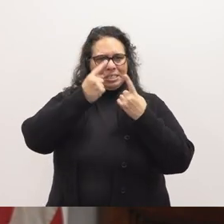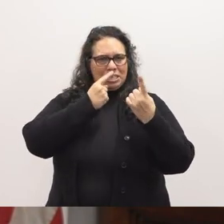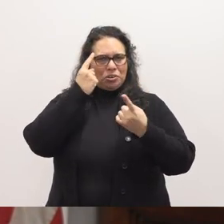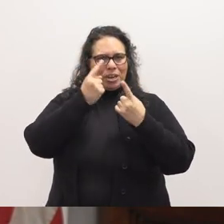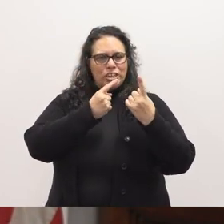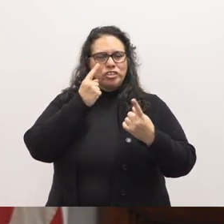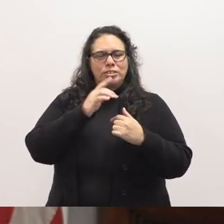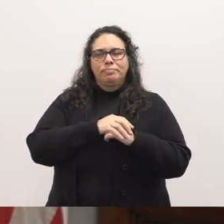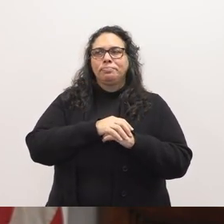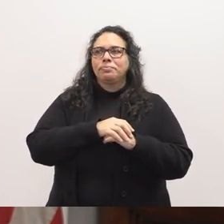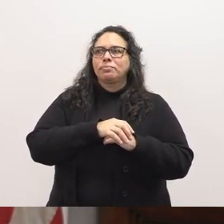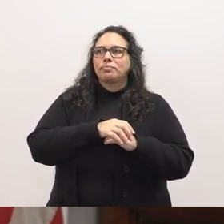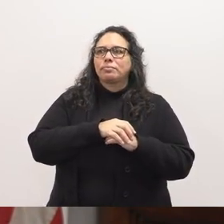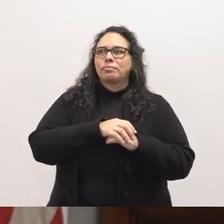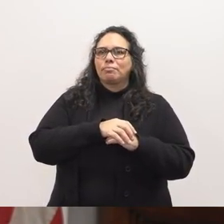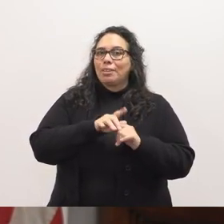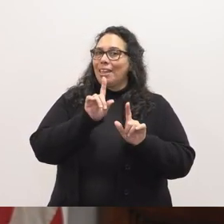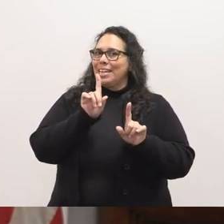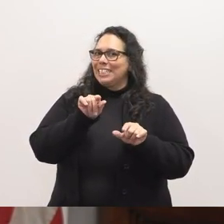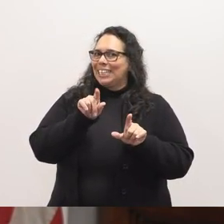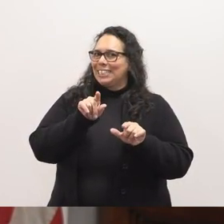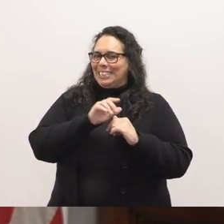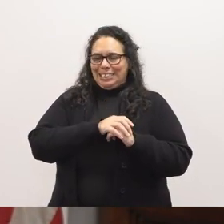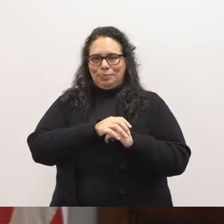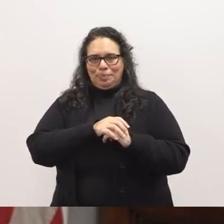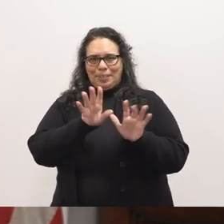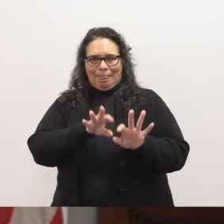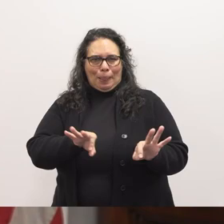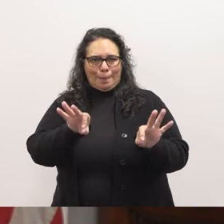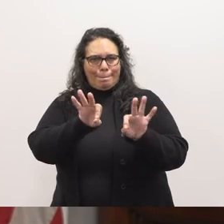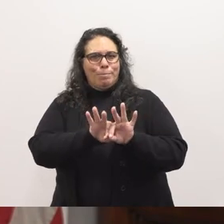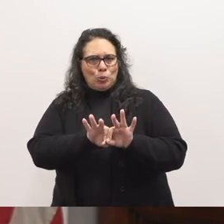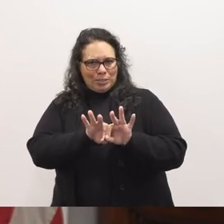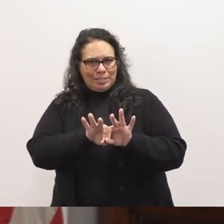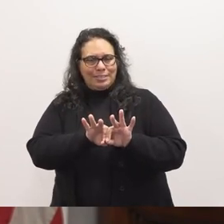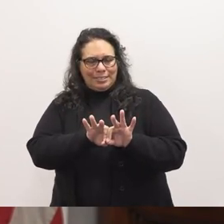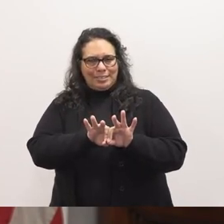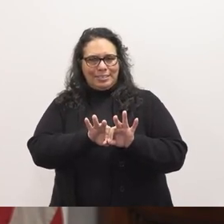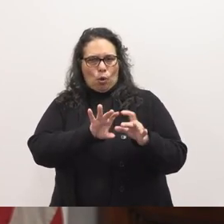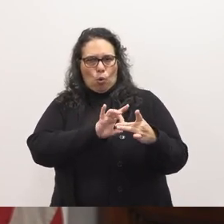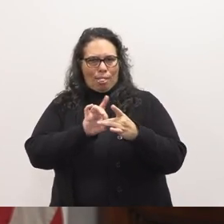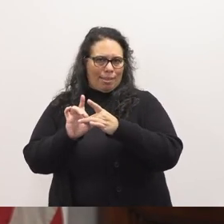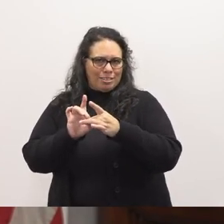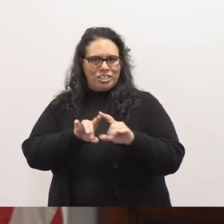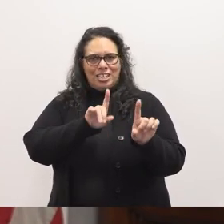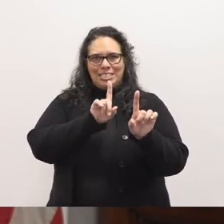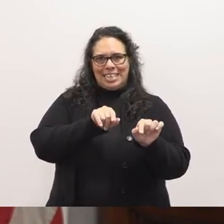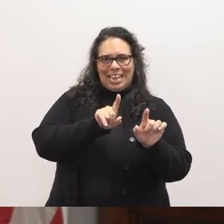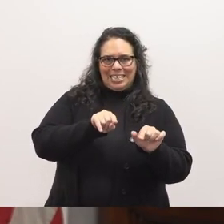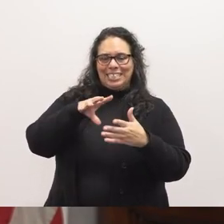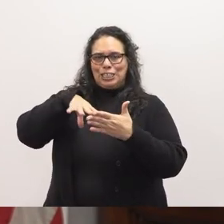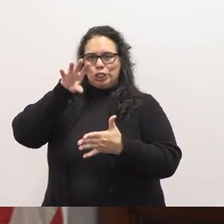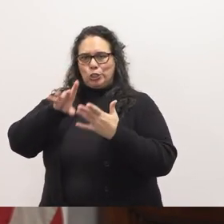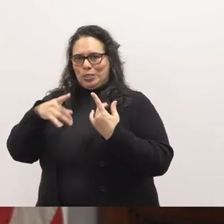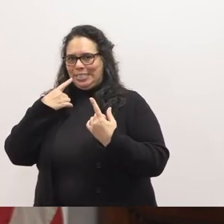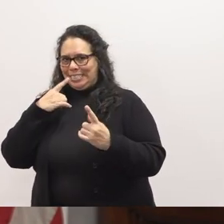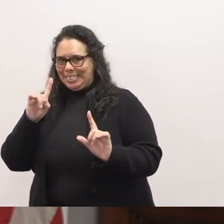is around attendance and the importance and the important correlation between attendance and student